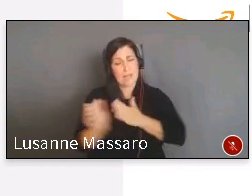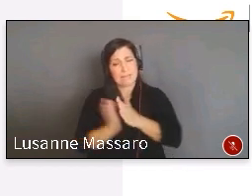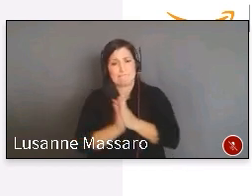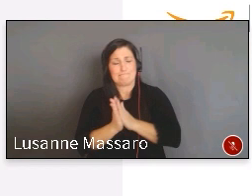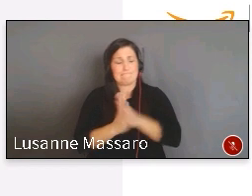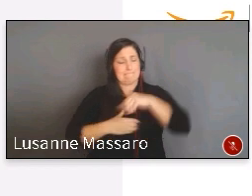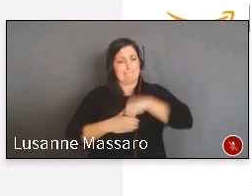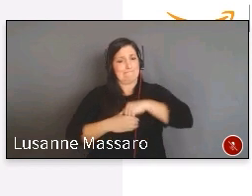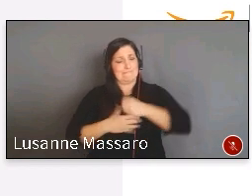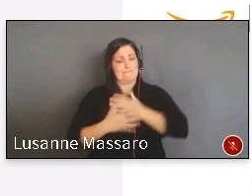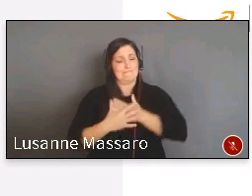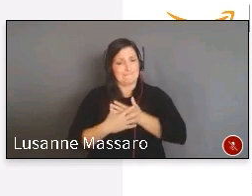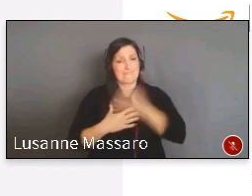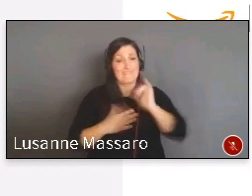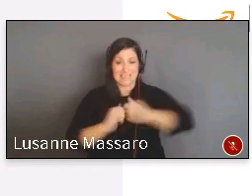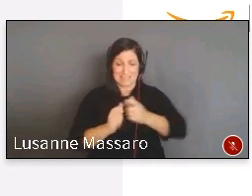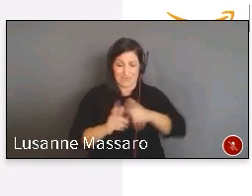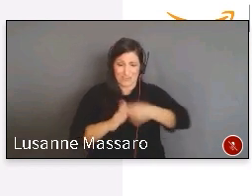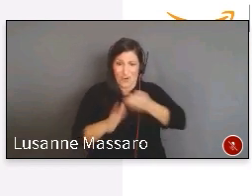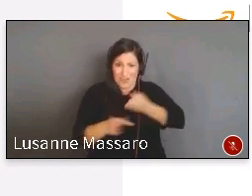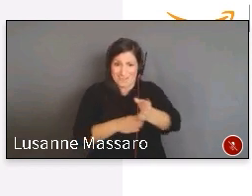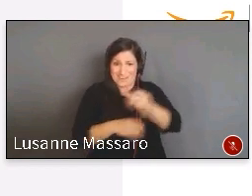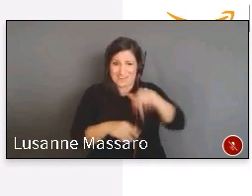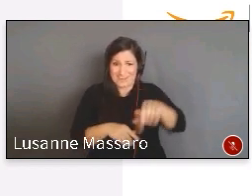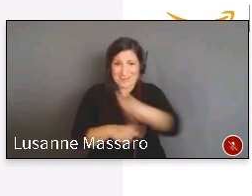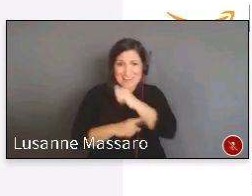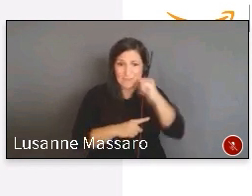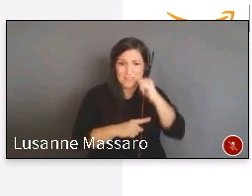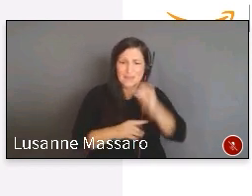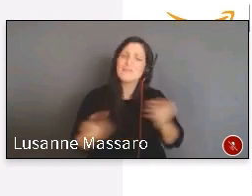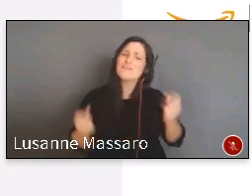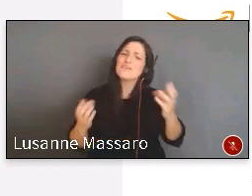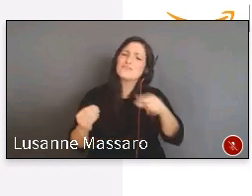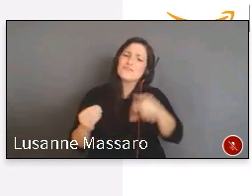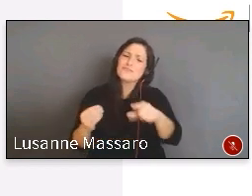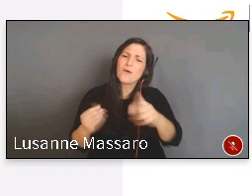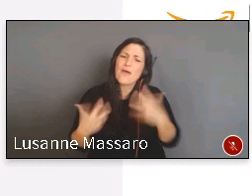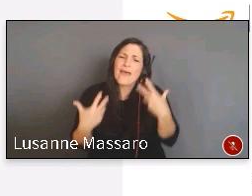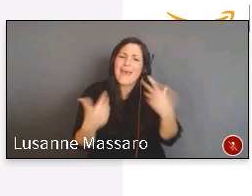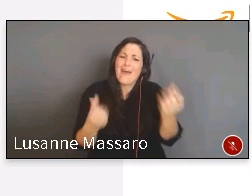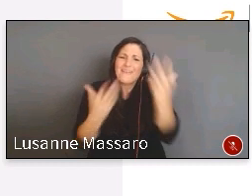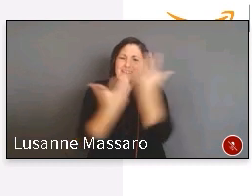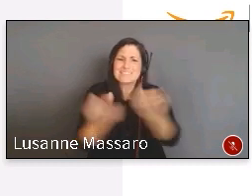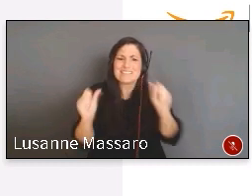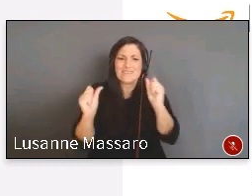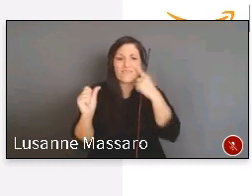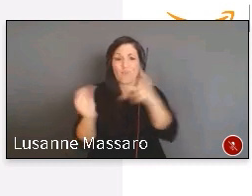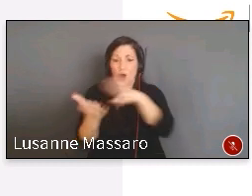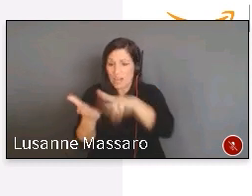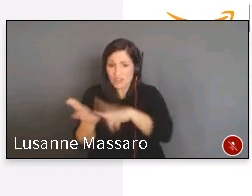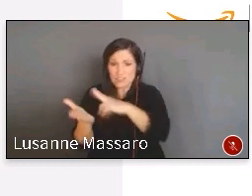started at Amazon. So, health and safety for our employees and contractors around the world continues to